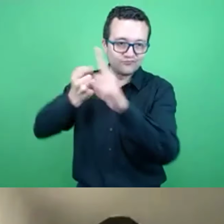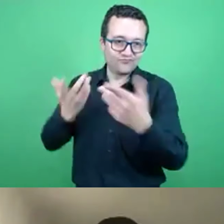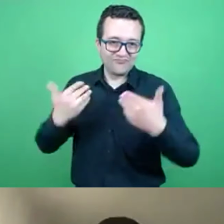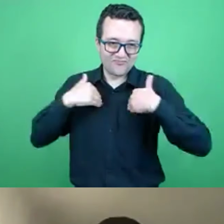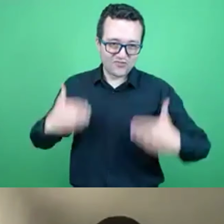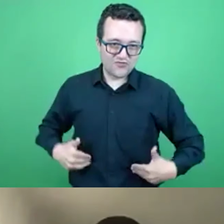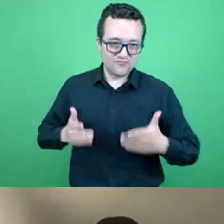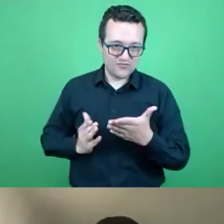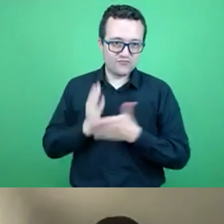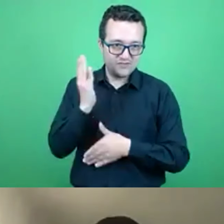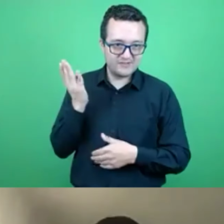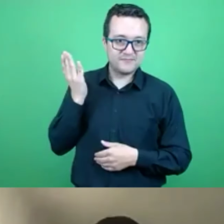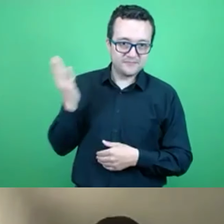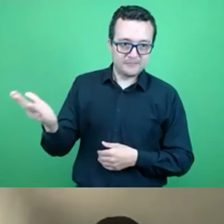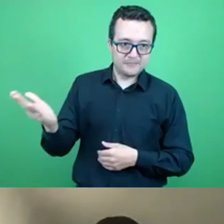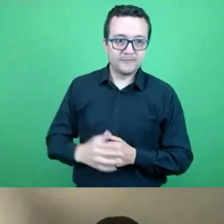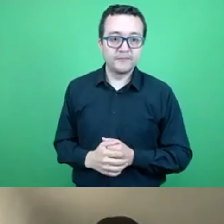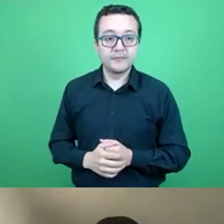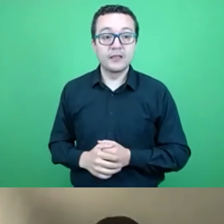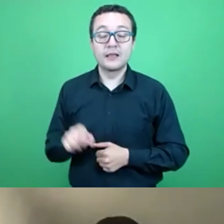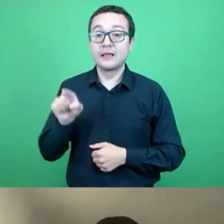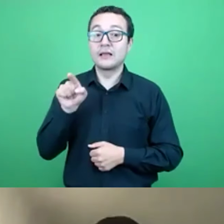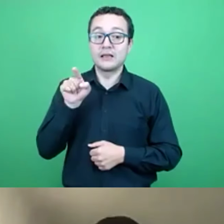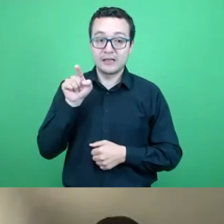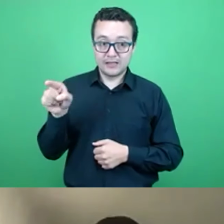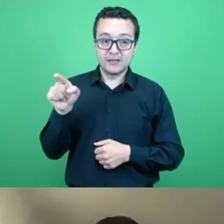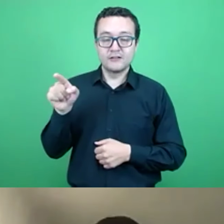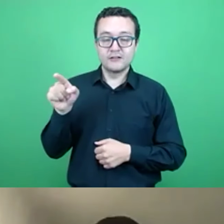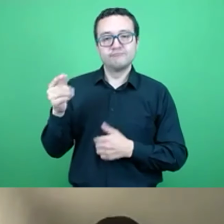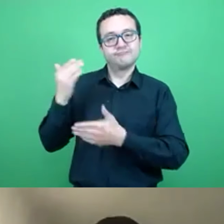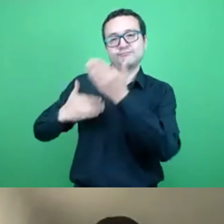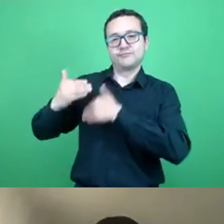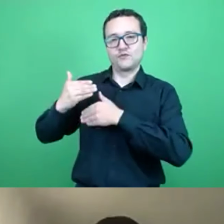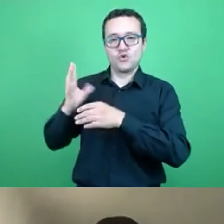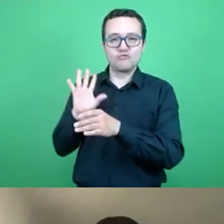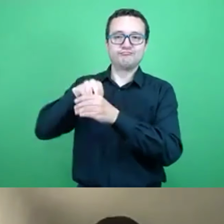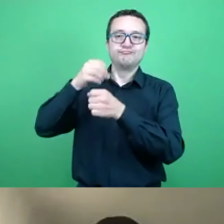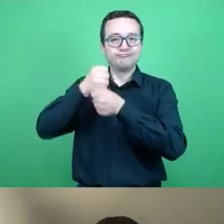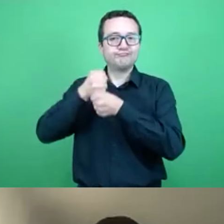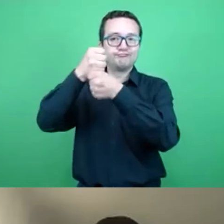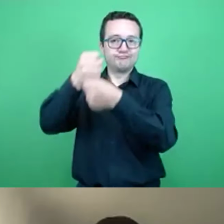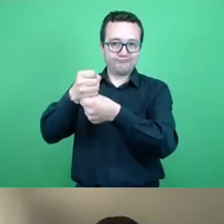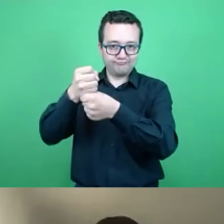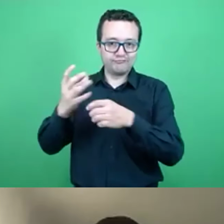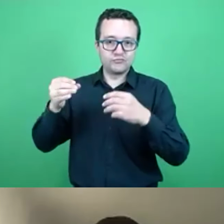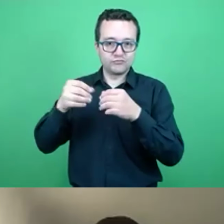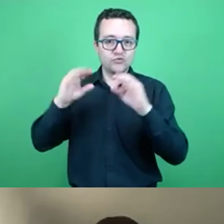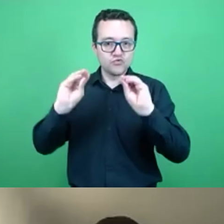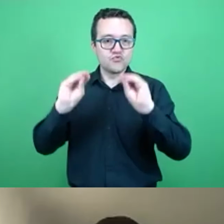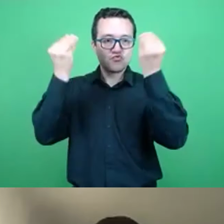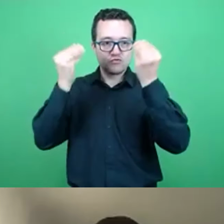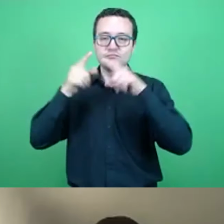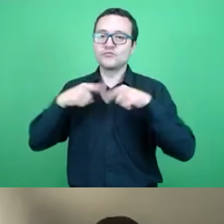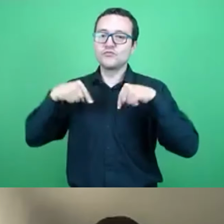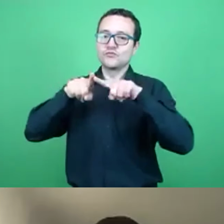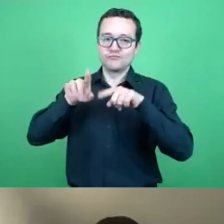Alliance youth fellow, I believe, or you're on the committee. So I feel like you were involved with the Global Disability Summit in the past, and we'll share